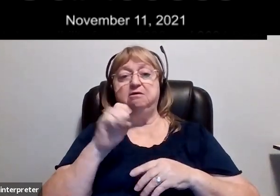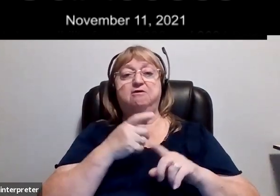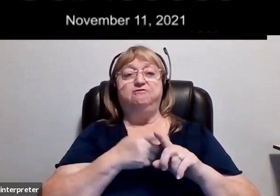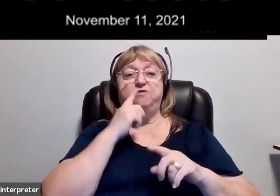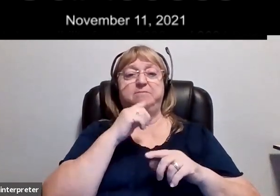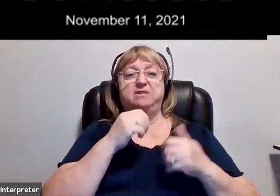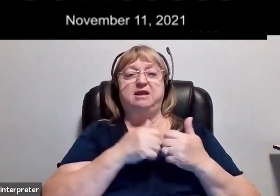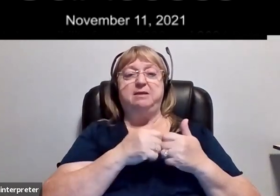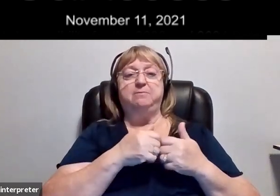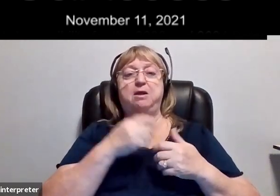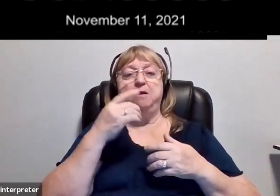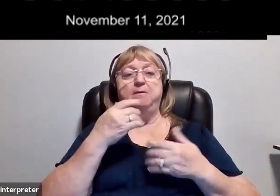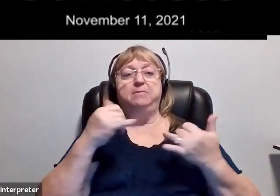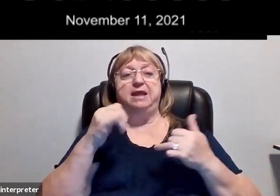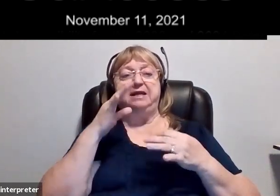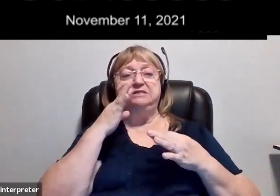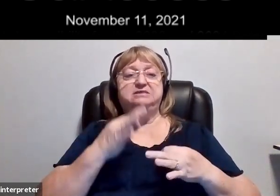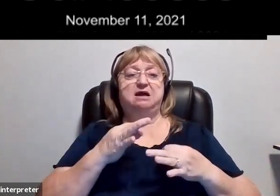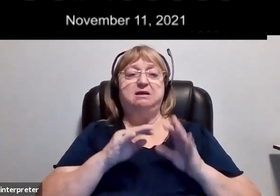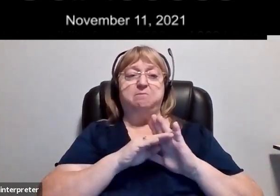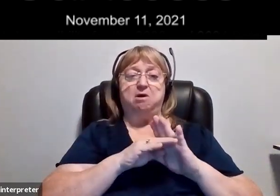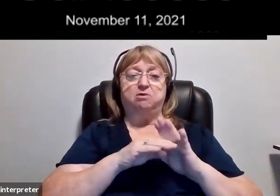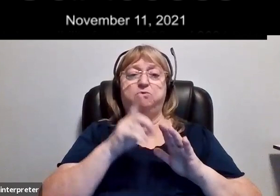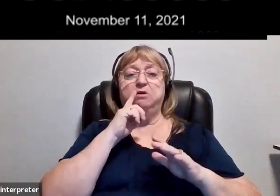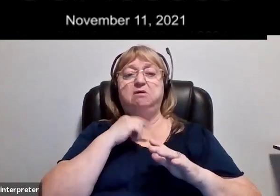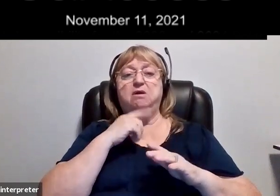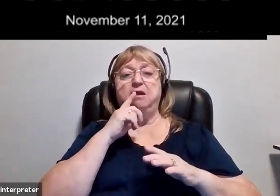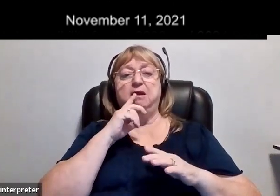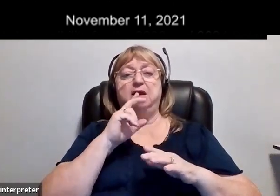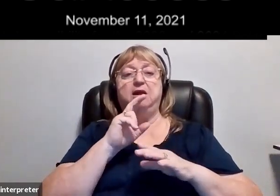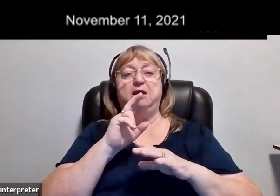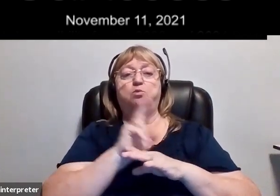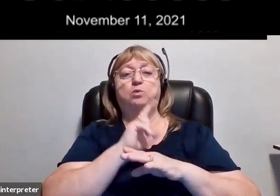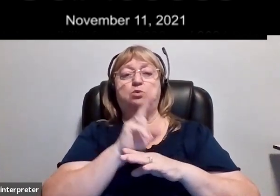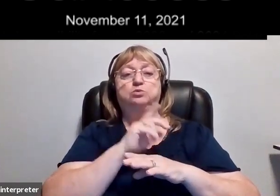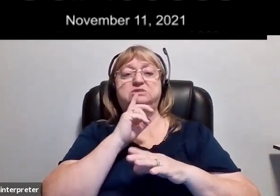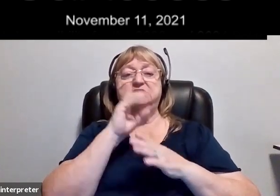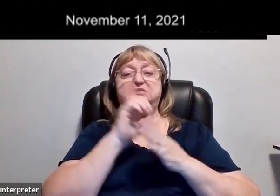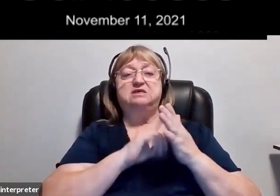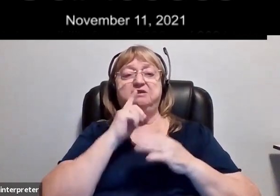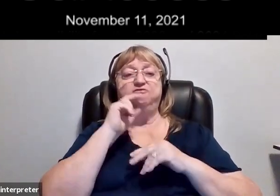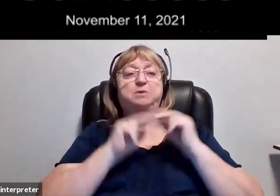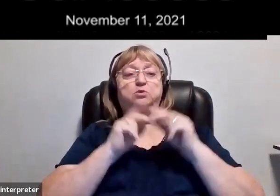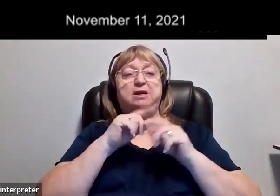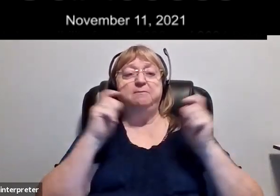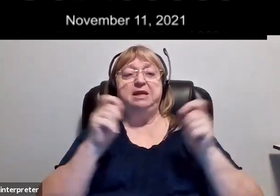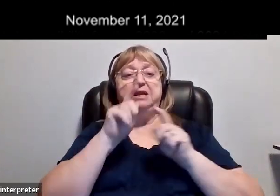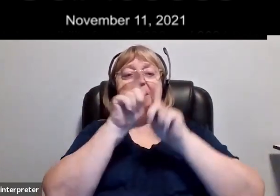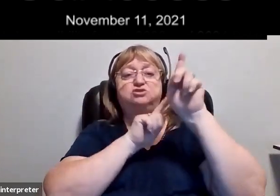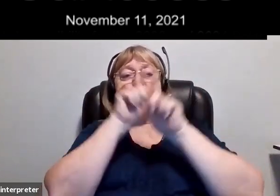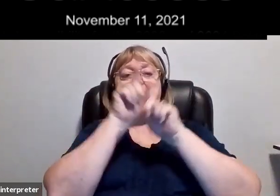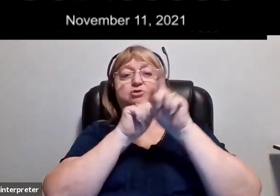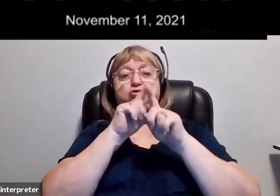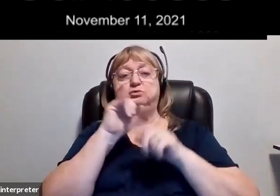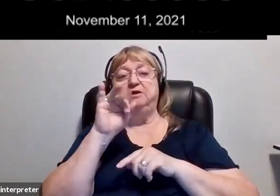Play Decide, in the framework of the design and building of big astronomical infrastructures, in which discussion is used